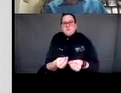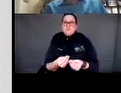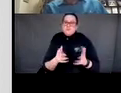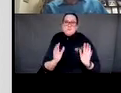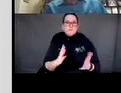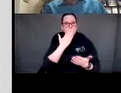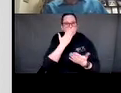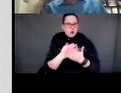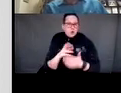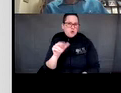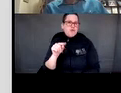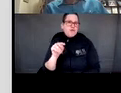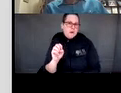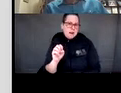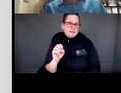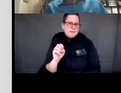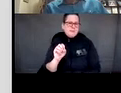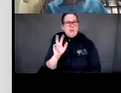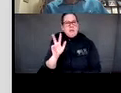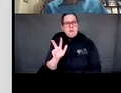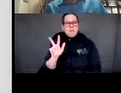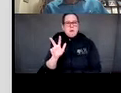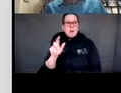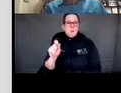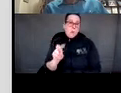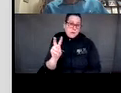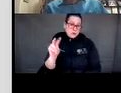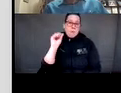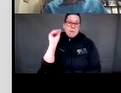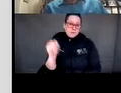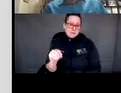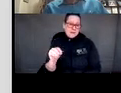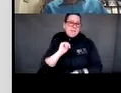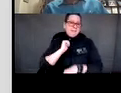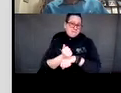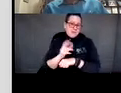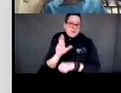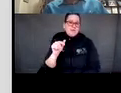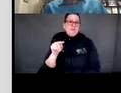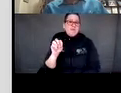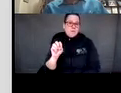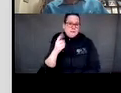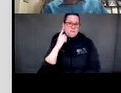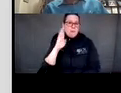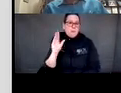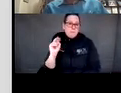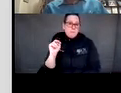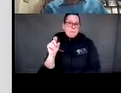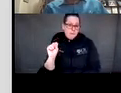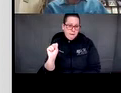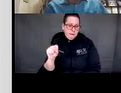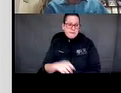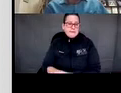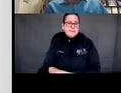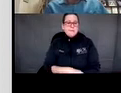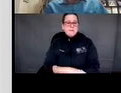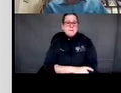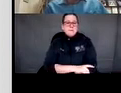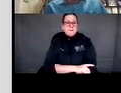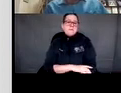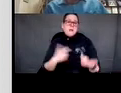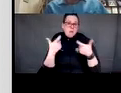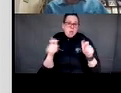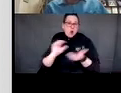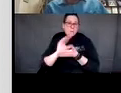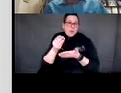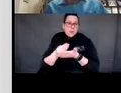favorable rate. It was about almost 3.2% fixed rate for those. And then the large chunk of dollars that we